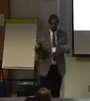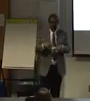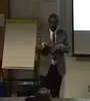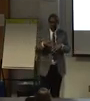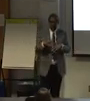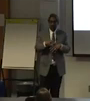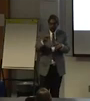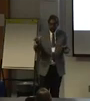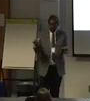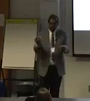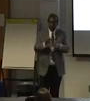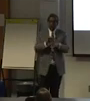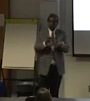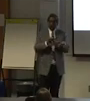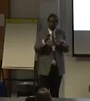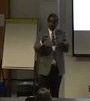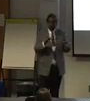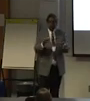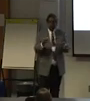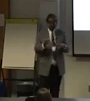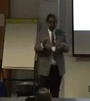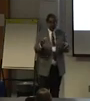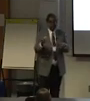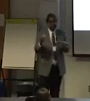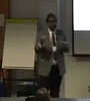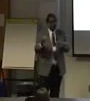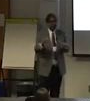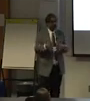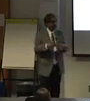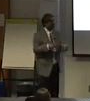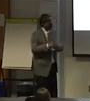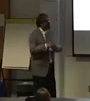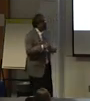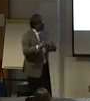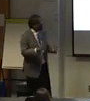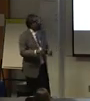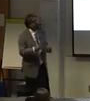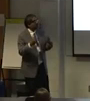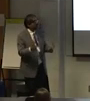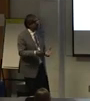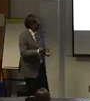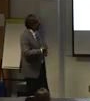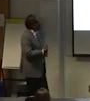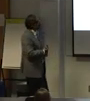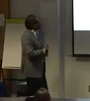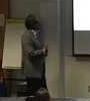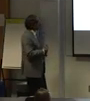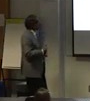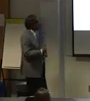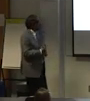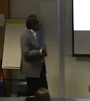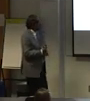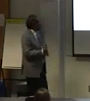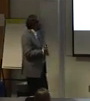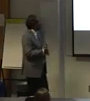simple, short experience. It's often not the most interesting. It's often